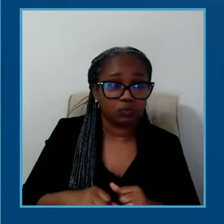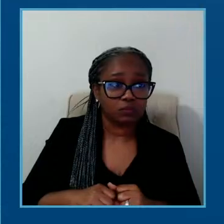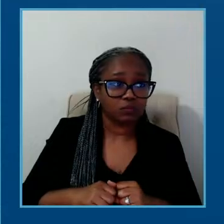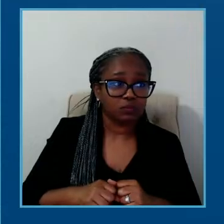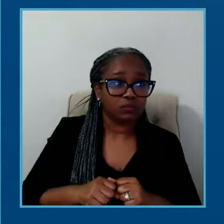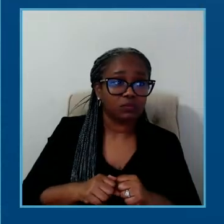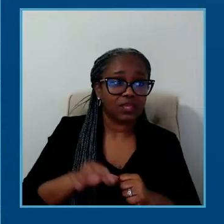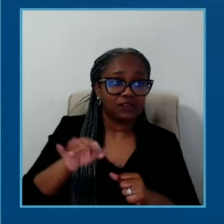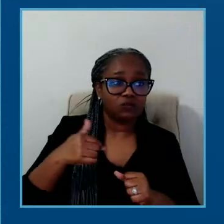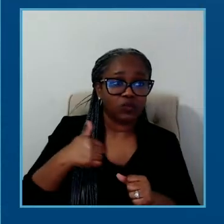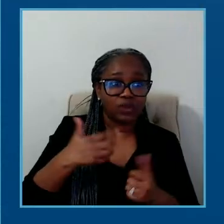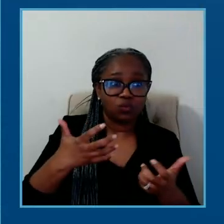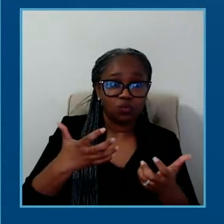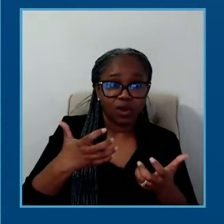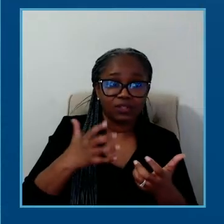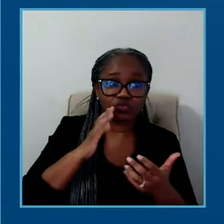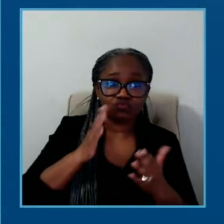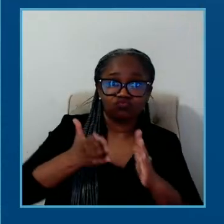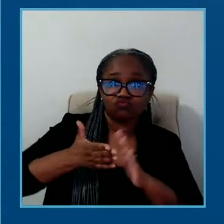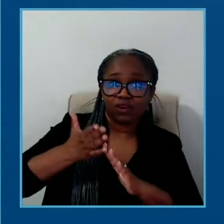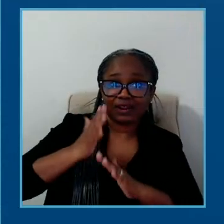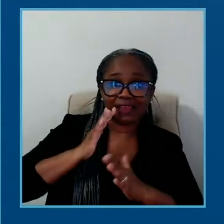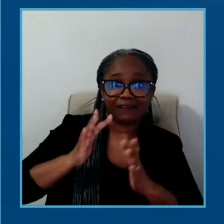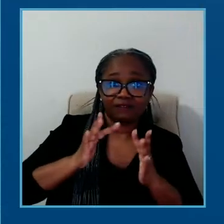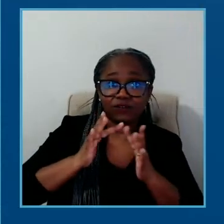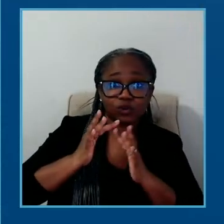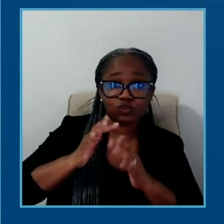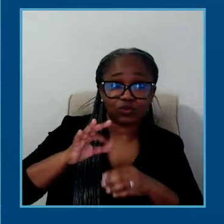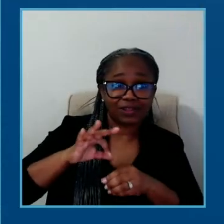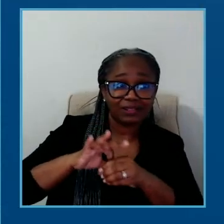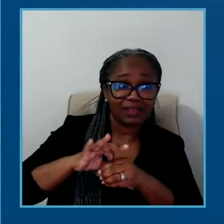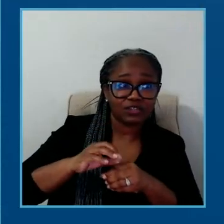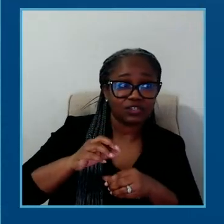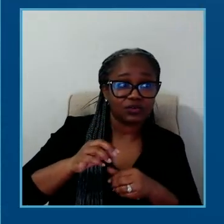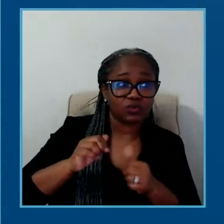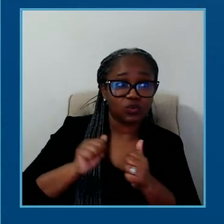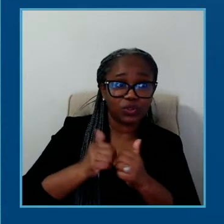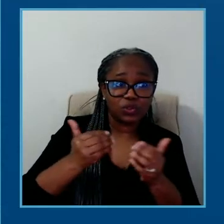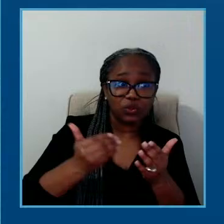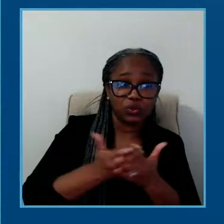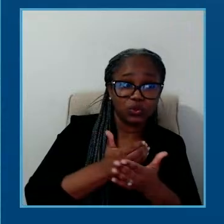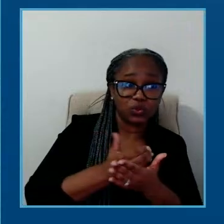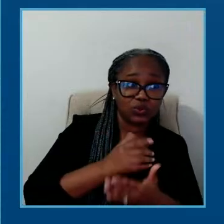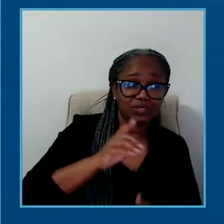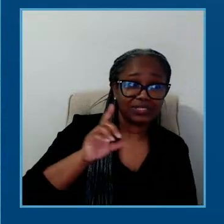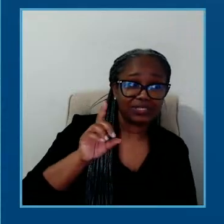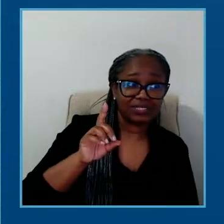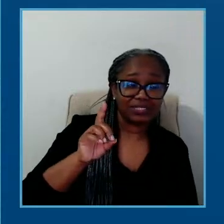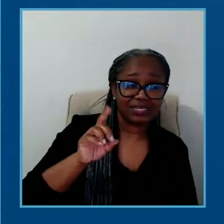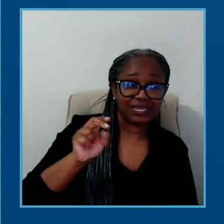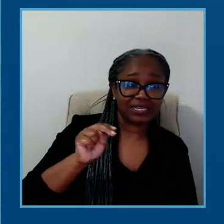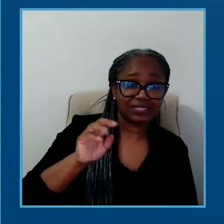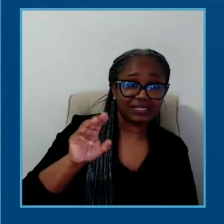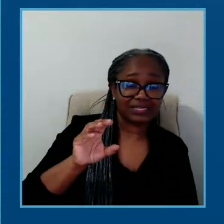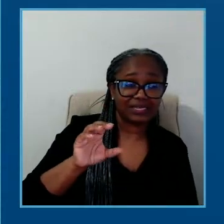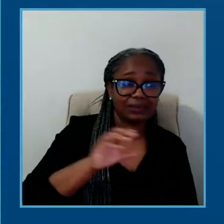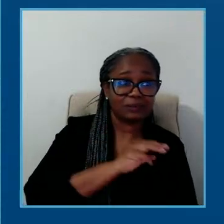among the DNC members, or if they want to wait till the August meeting to do this.